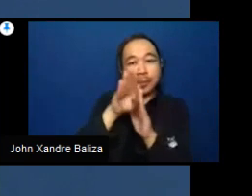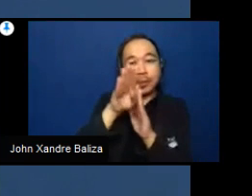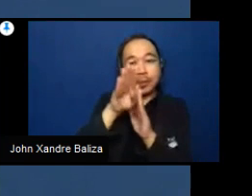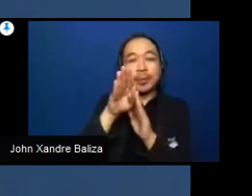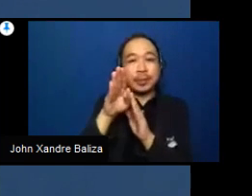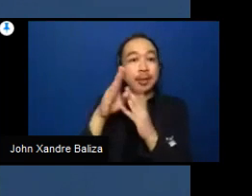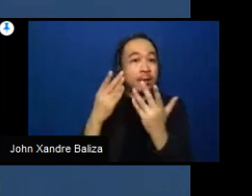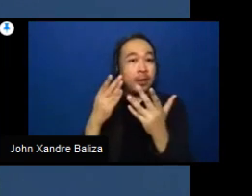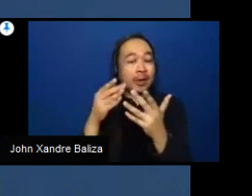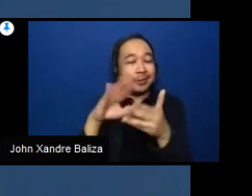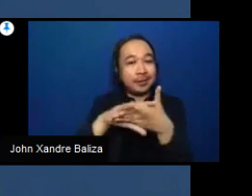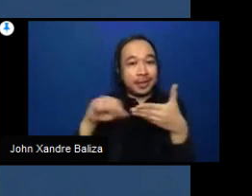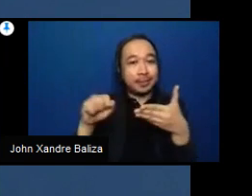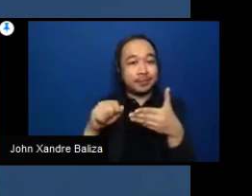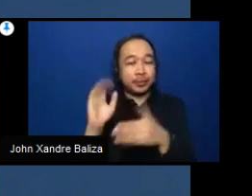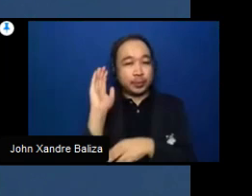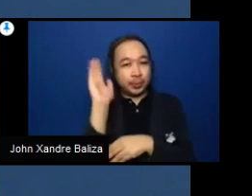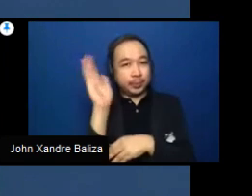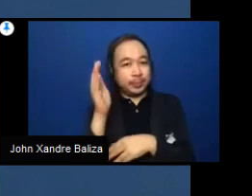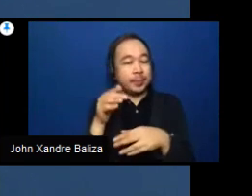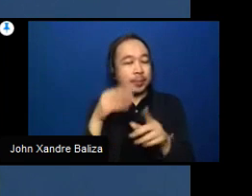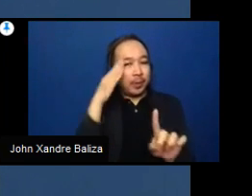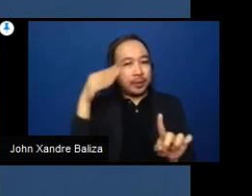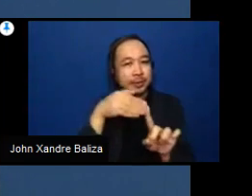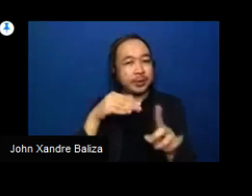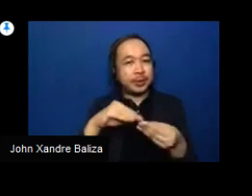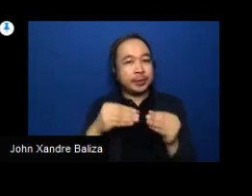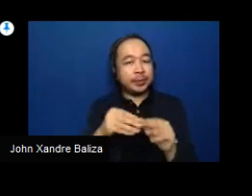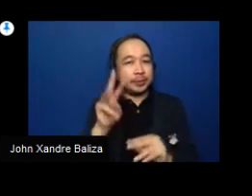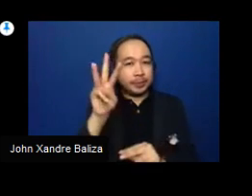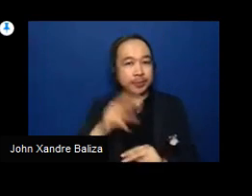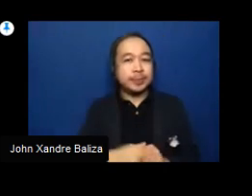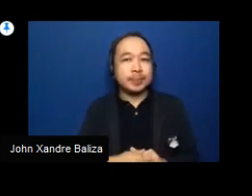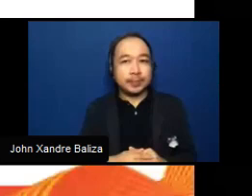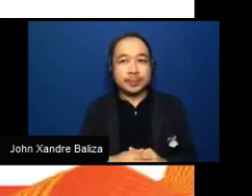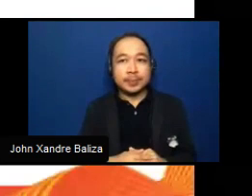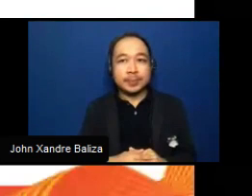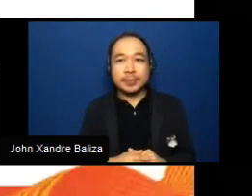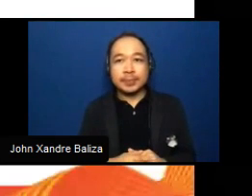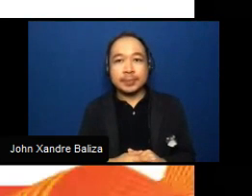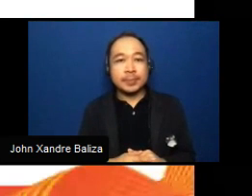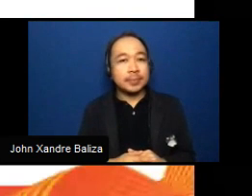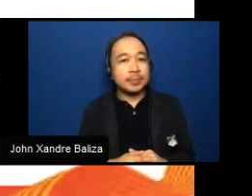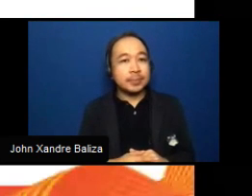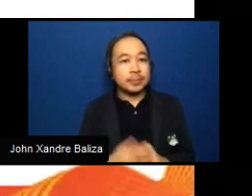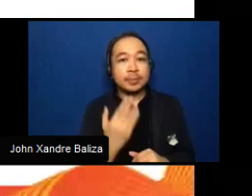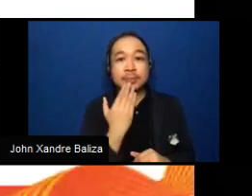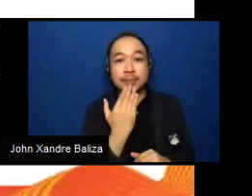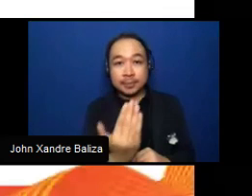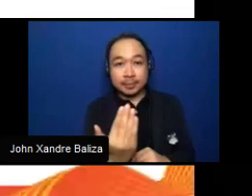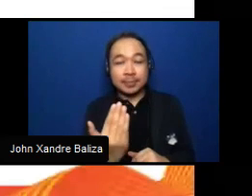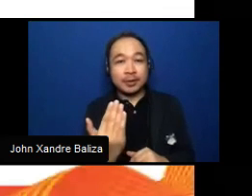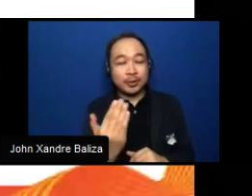agenda item. Mr. Tata, you have the floor. Thank you, Madam Chair,